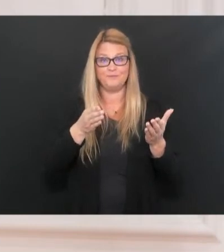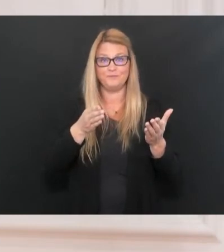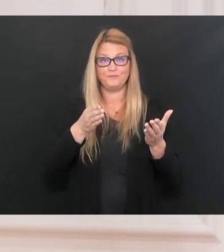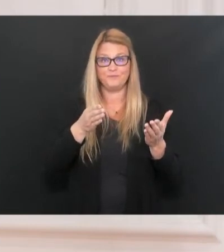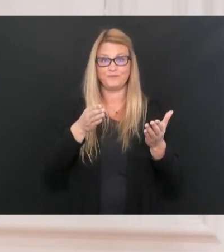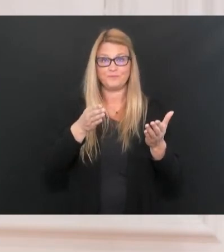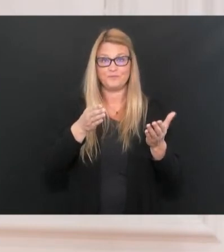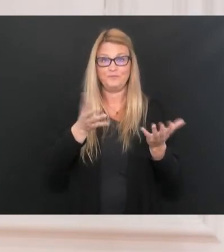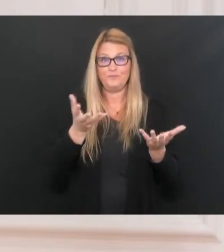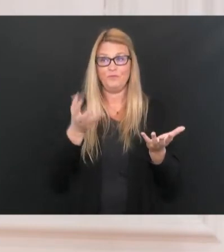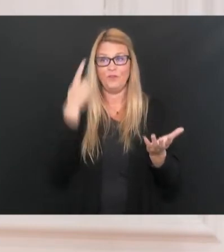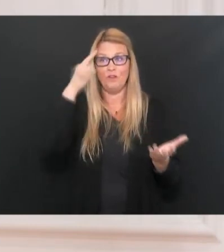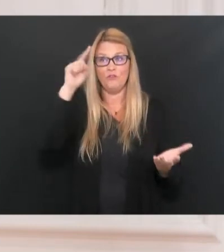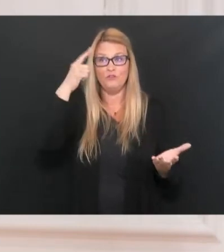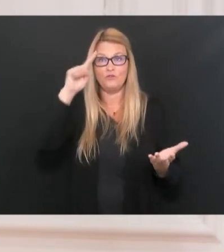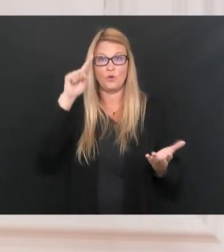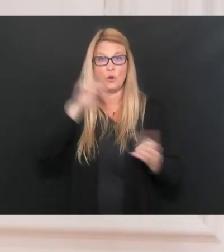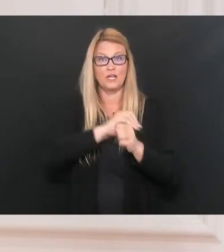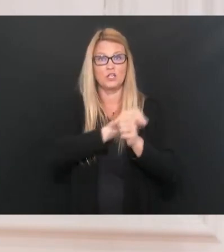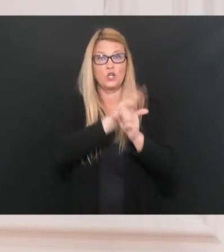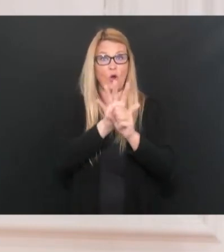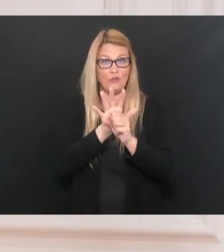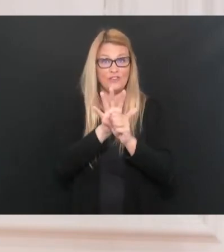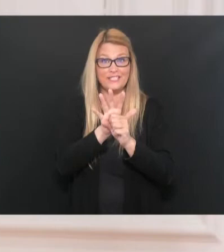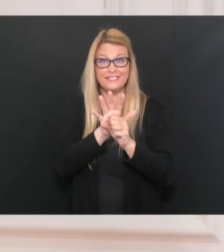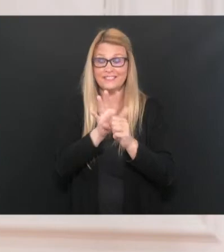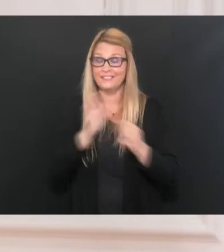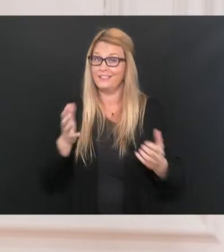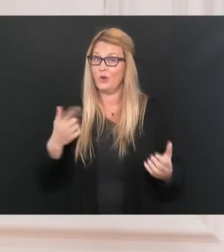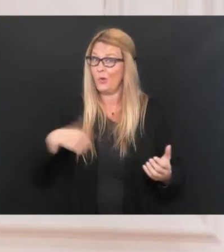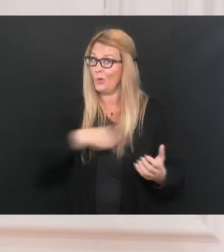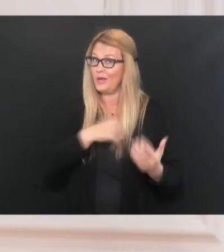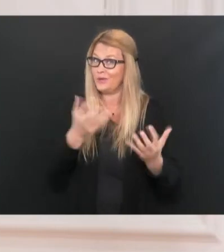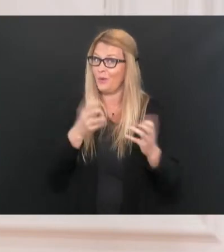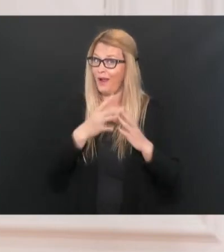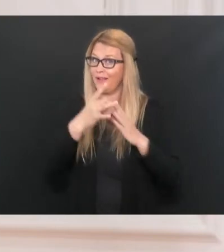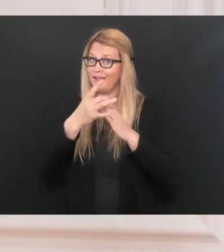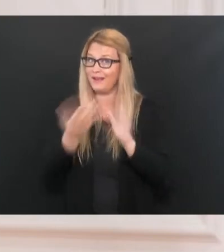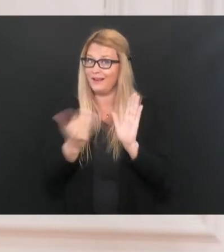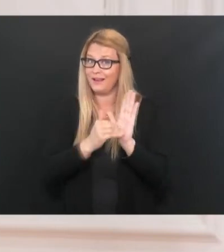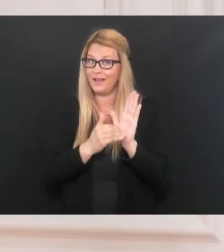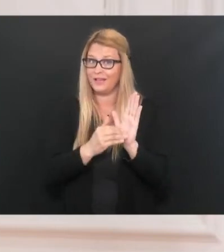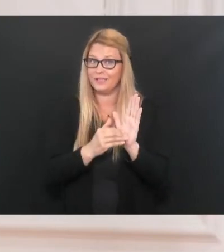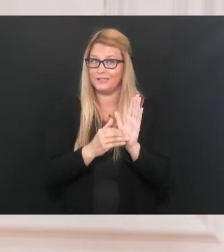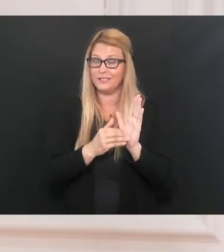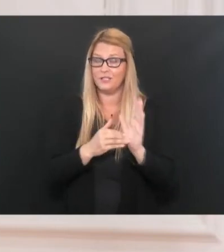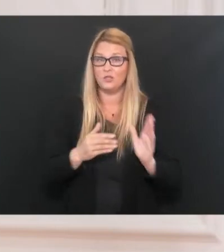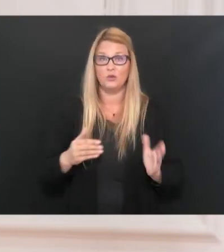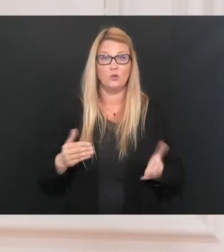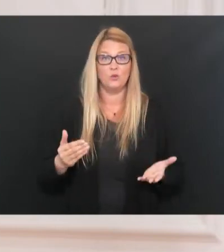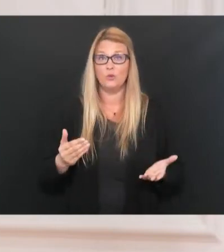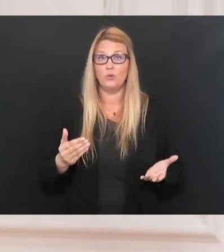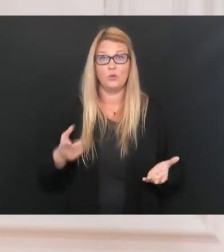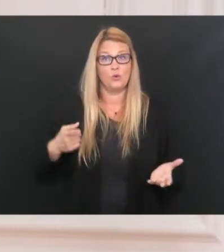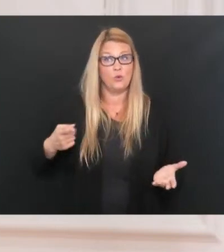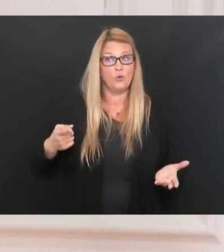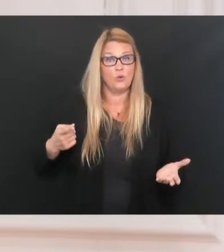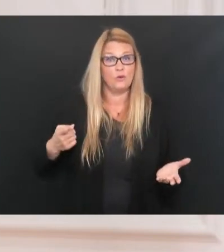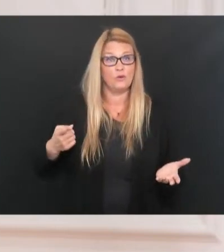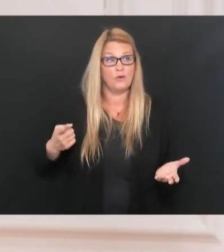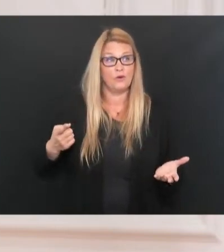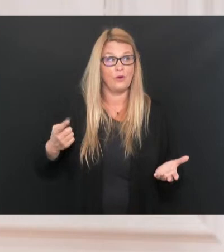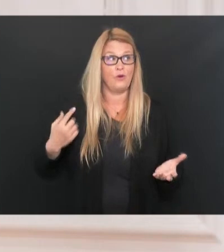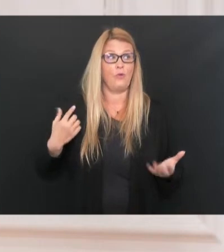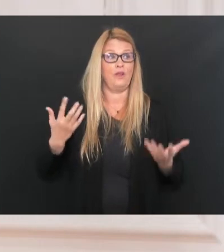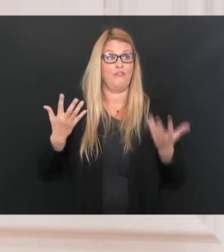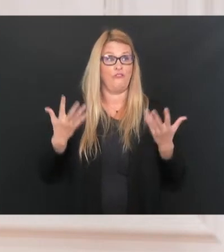approach for the COVID pandemic. Because as the governor said and as General Hoyer said, that we have been